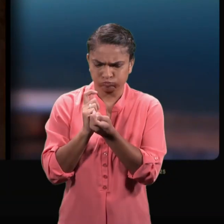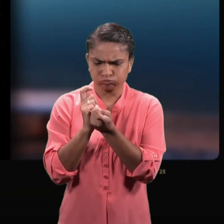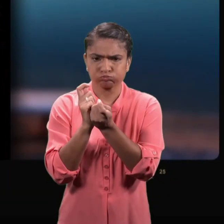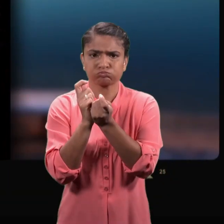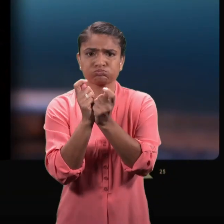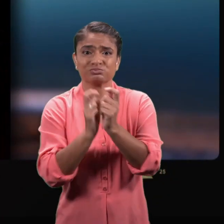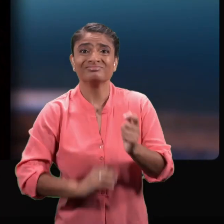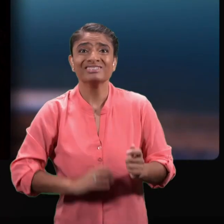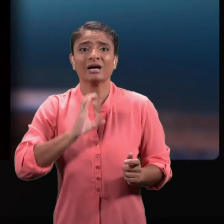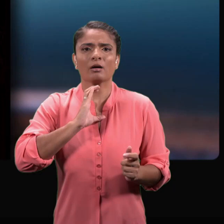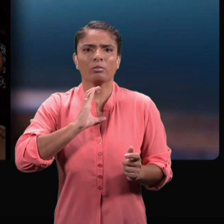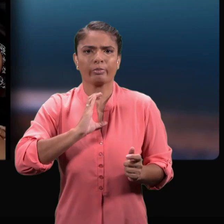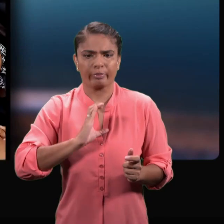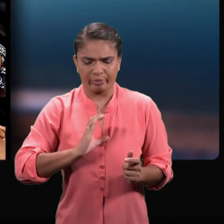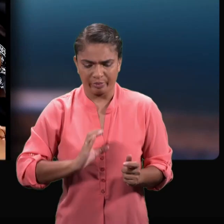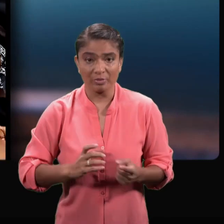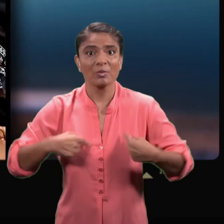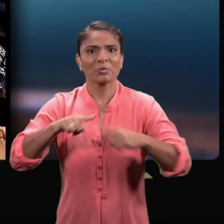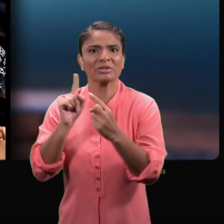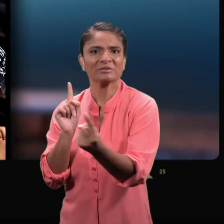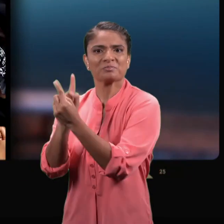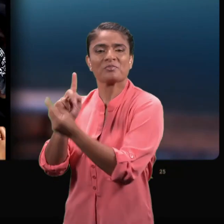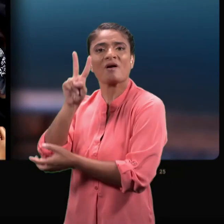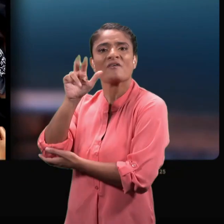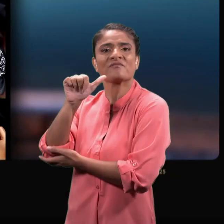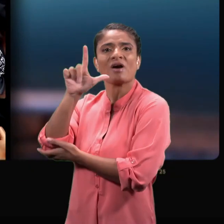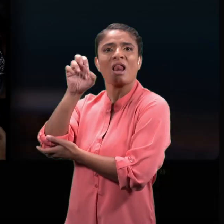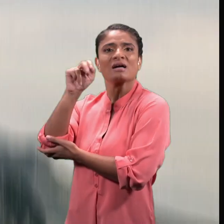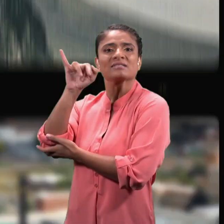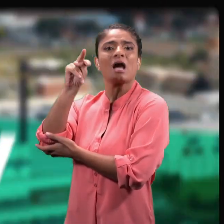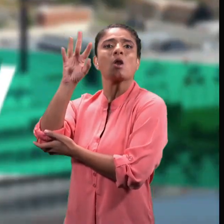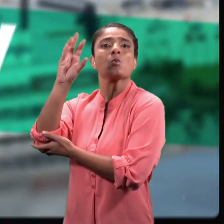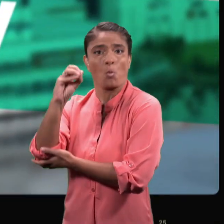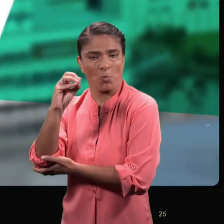and often leads to low self-esteem. Let us meet Valentino.